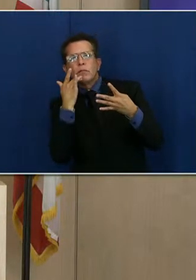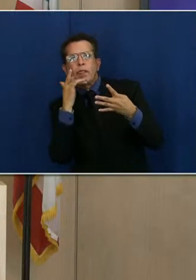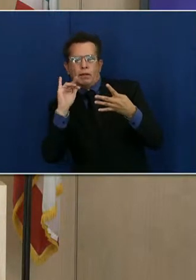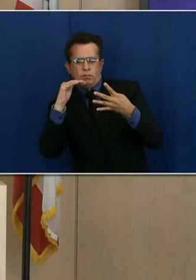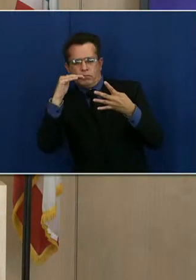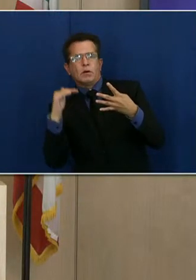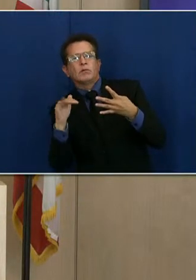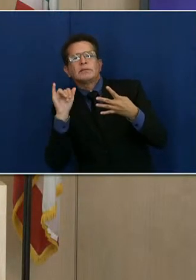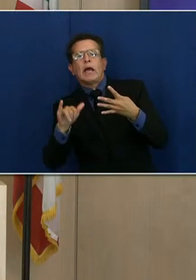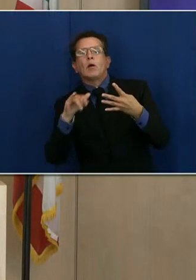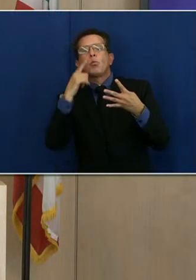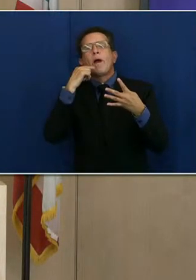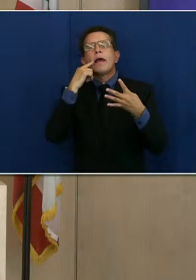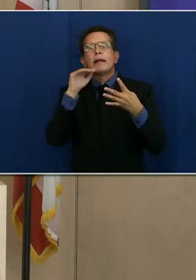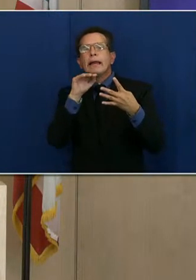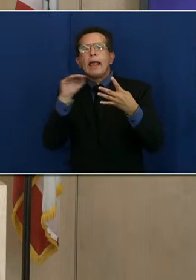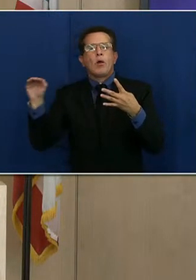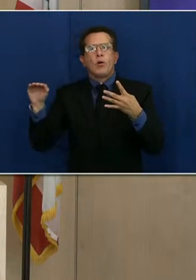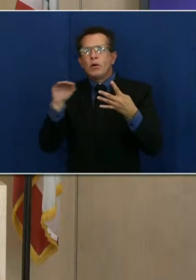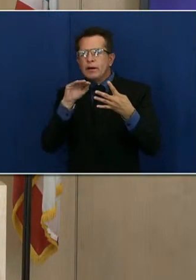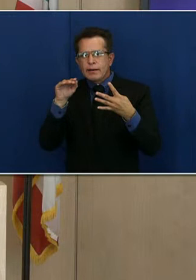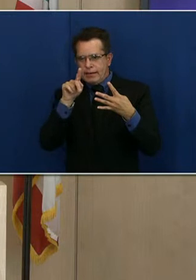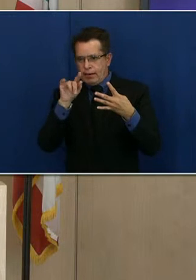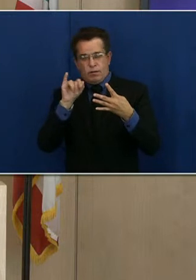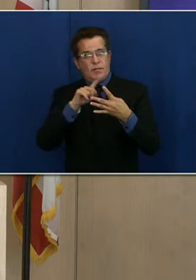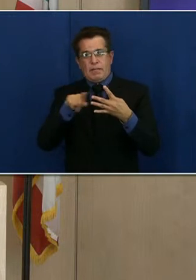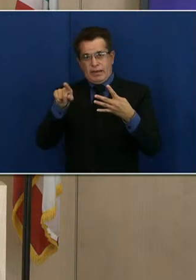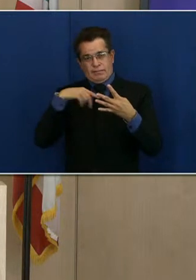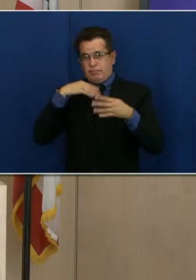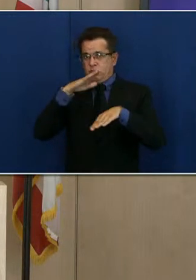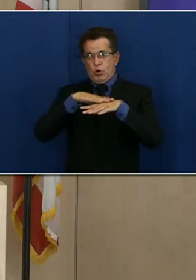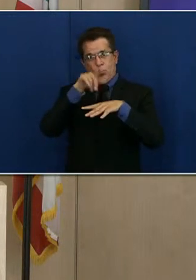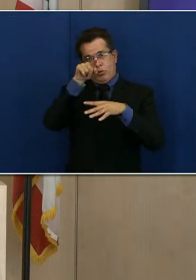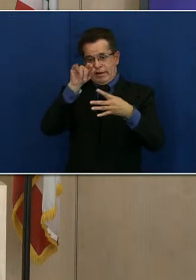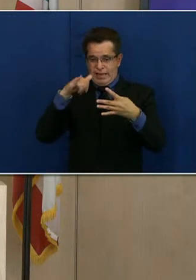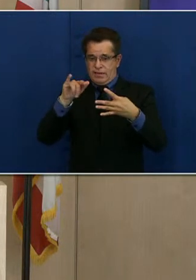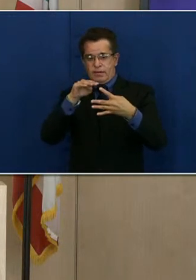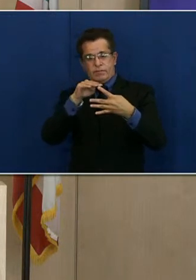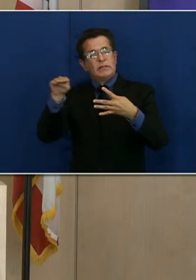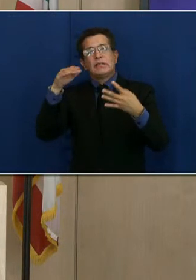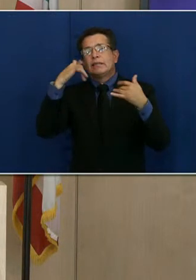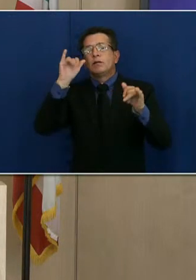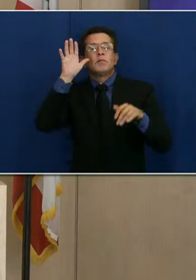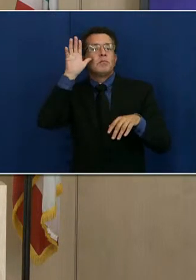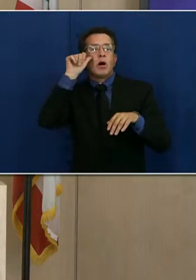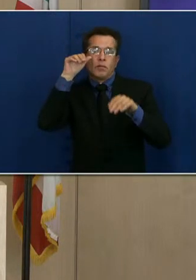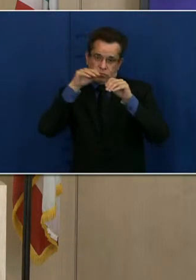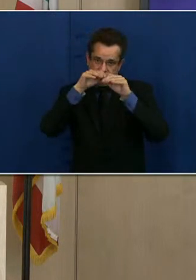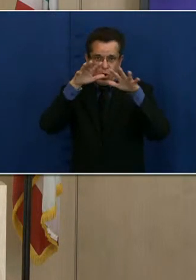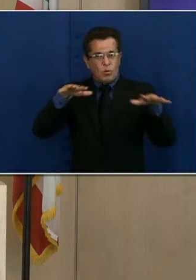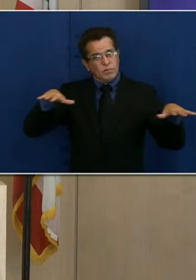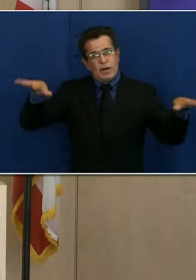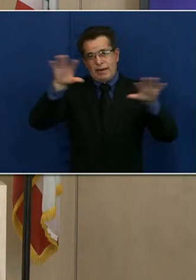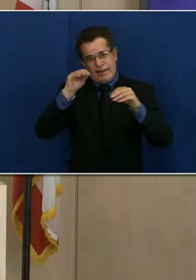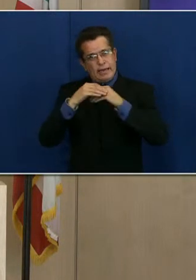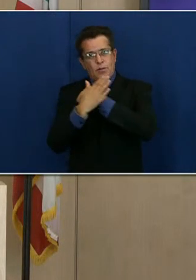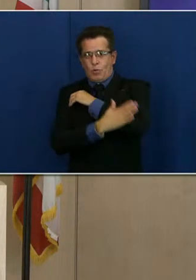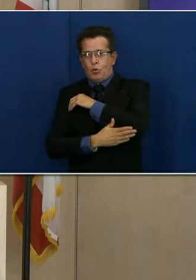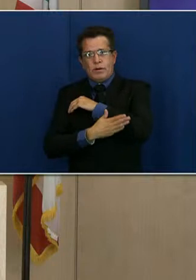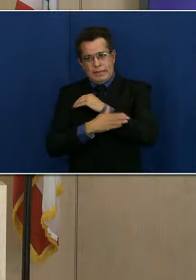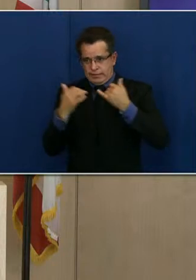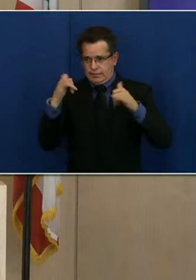adjusted to the red tier. So this virus is still widespread throughout the community, and